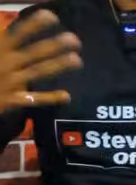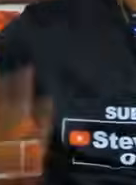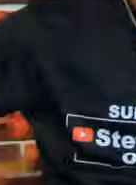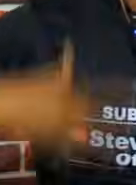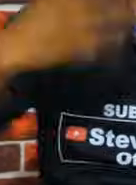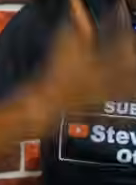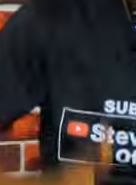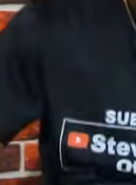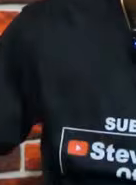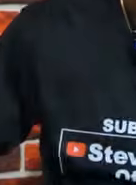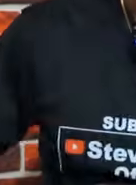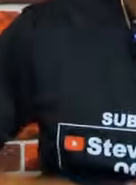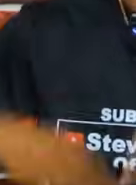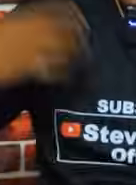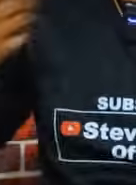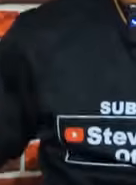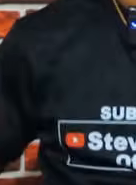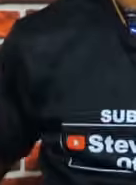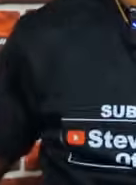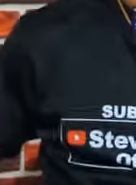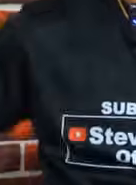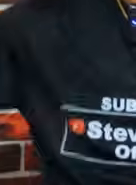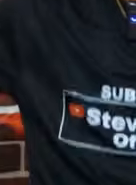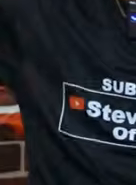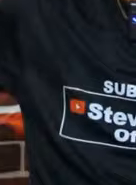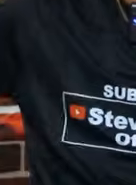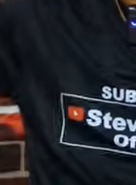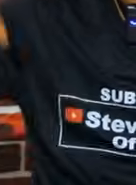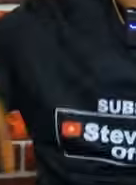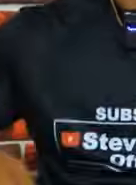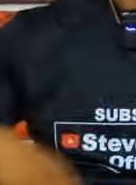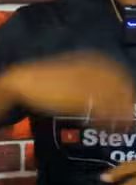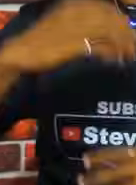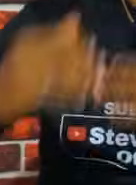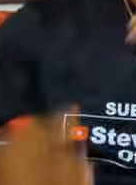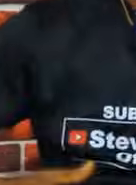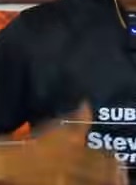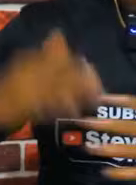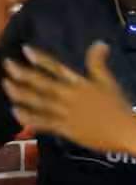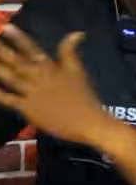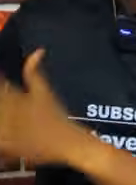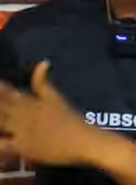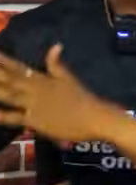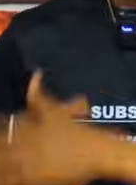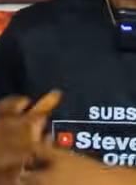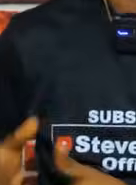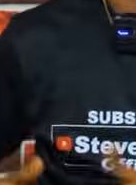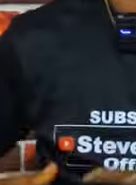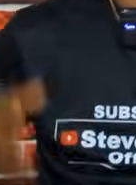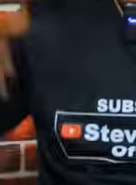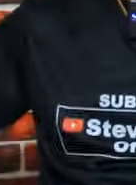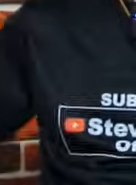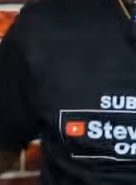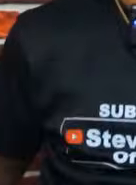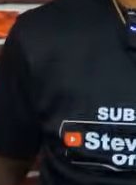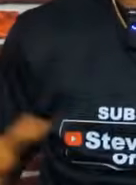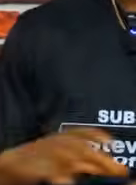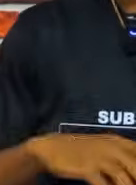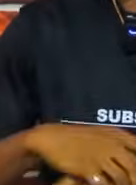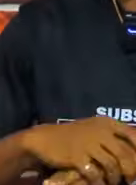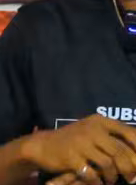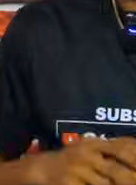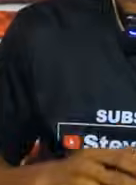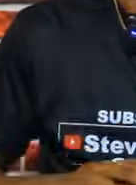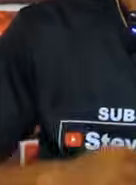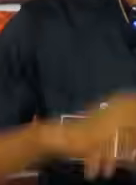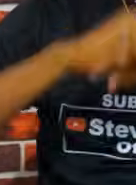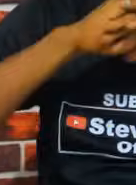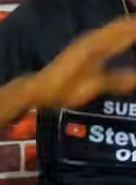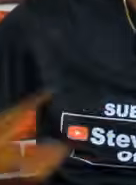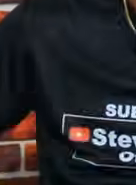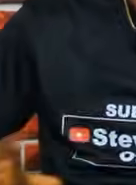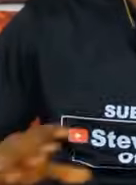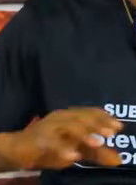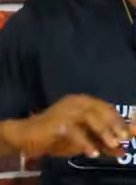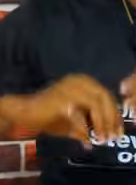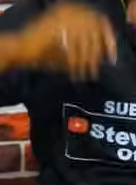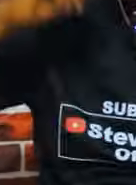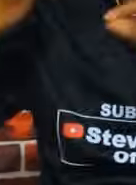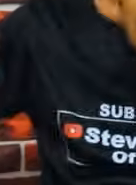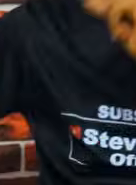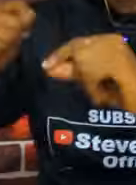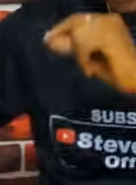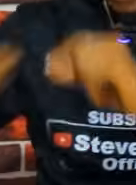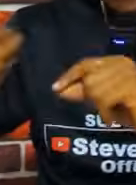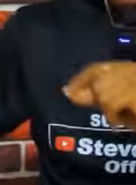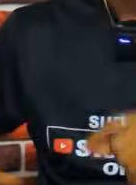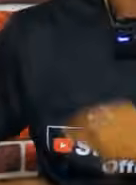more na mo hate nipa no, the more na nipa no e kosoro. It the more we ni gina ha twa ni go no, the more na nipa no e kosoro. Everything you